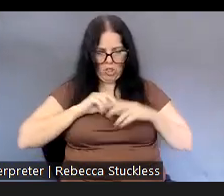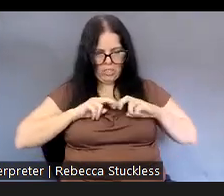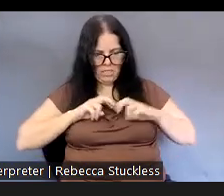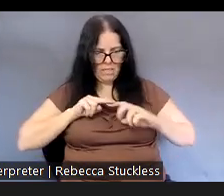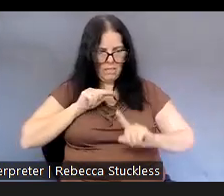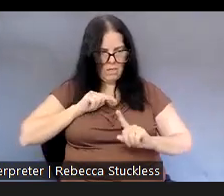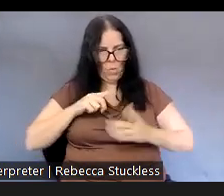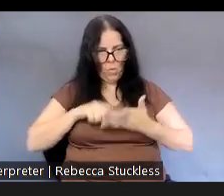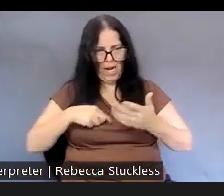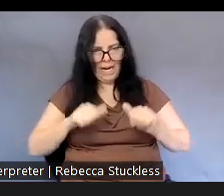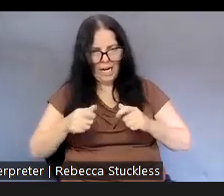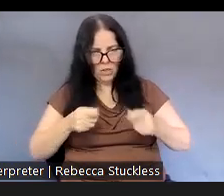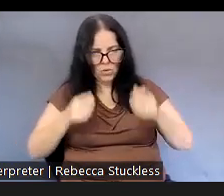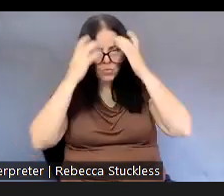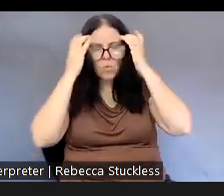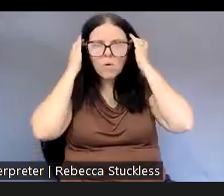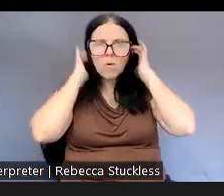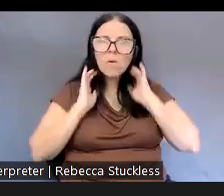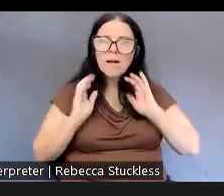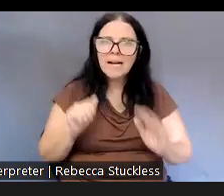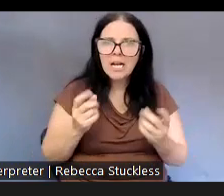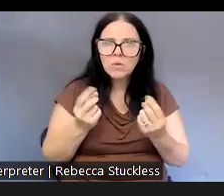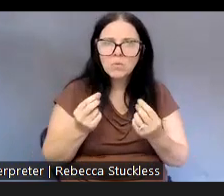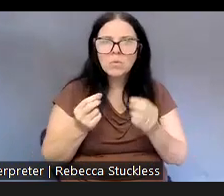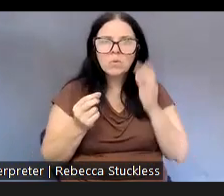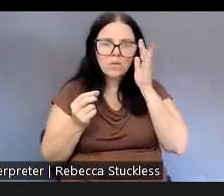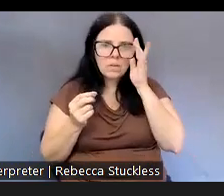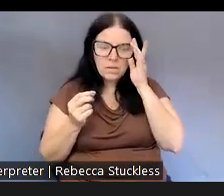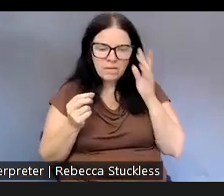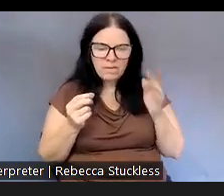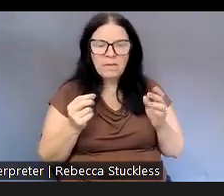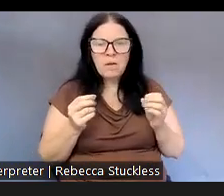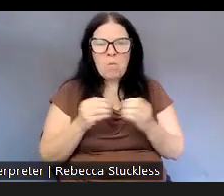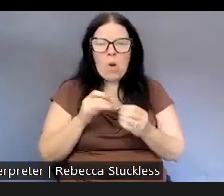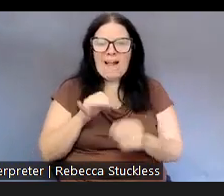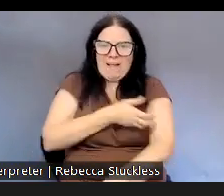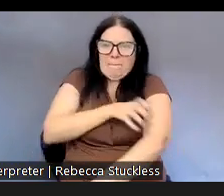of control, more a greater sense of empowerment.